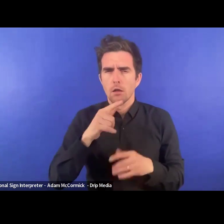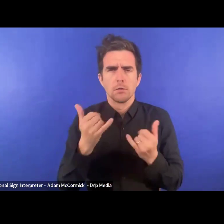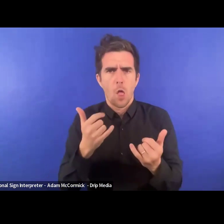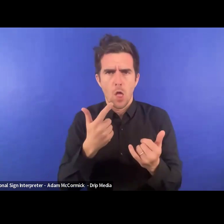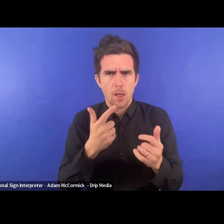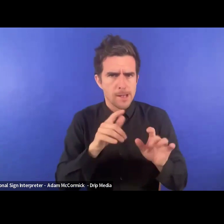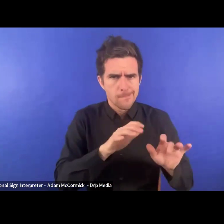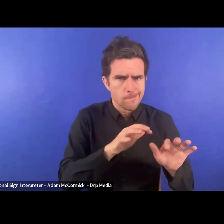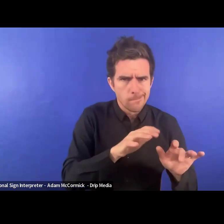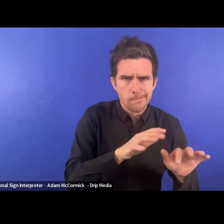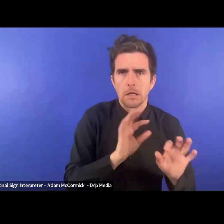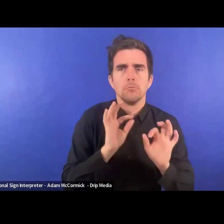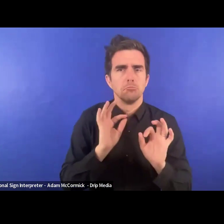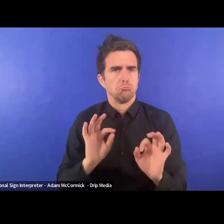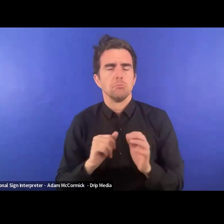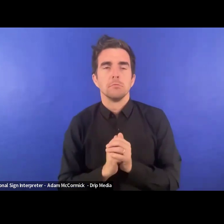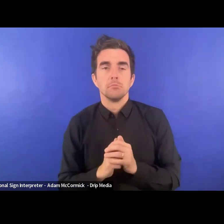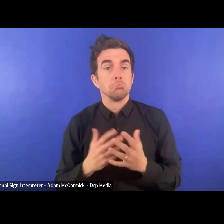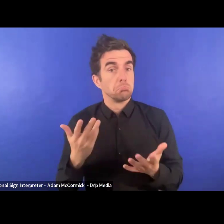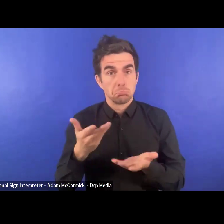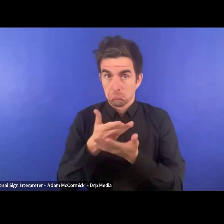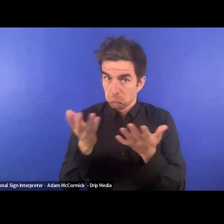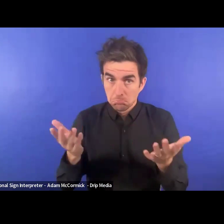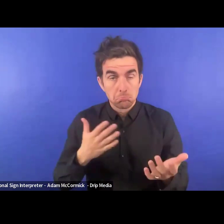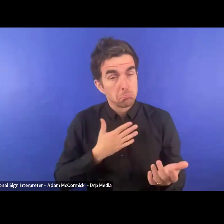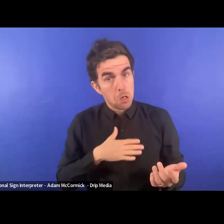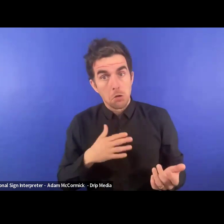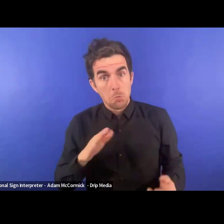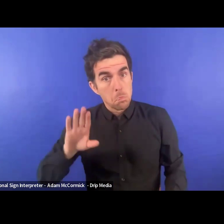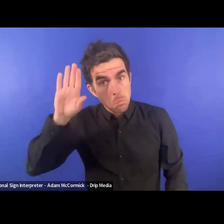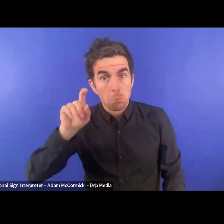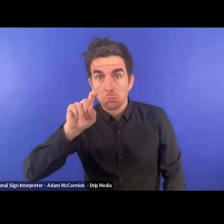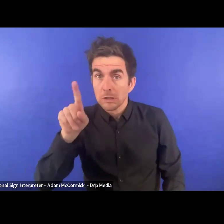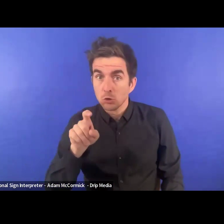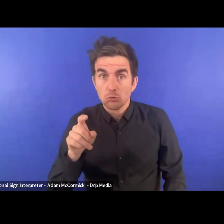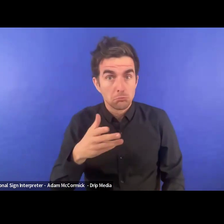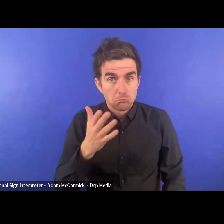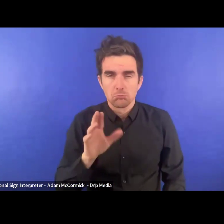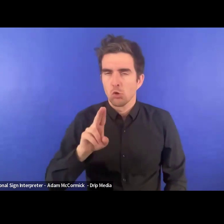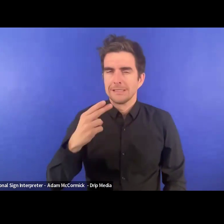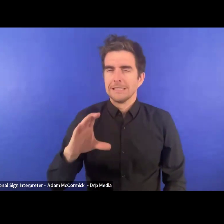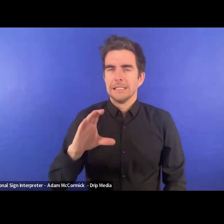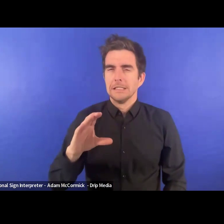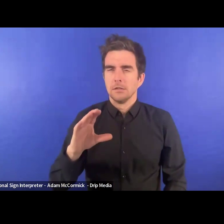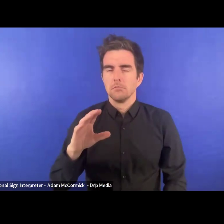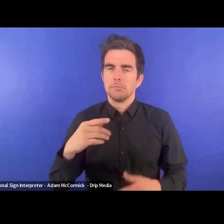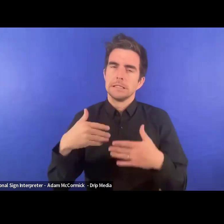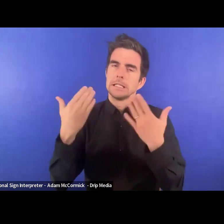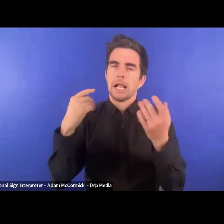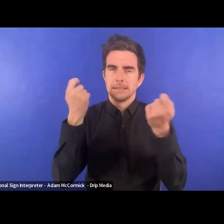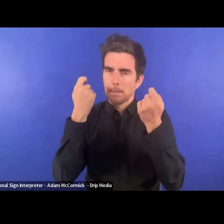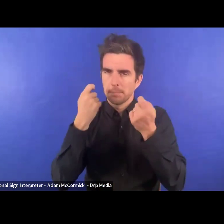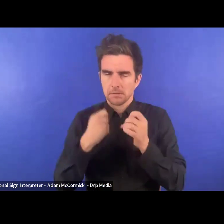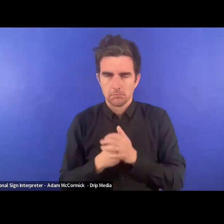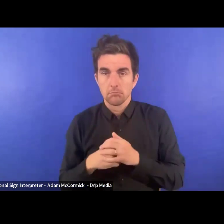else has any questions about the UHC Day campaign or anything that Nina just